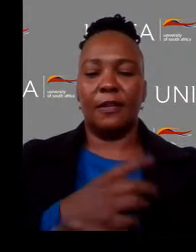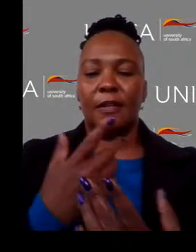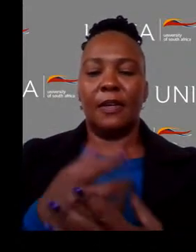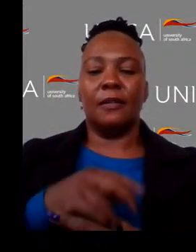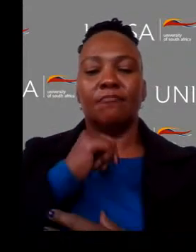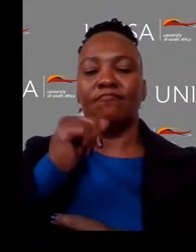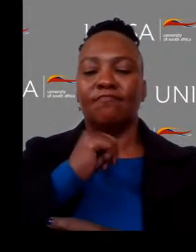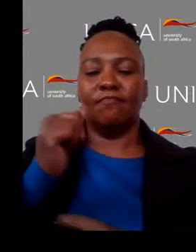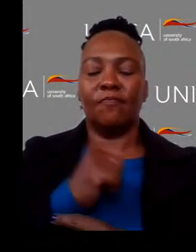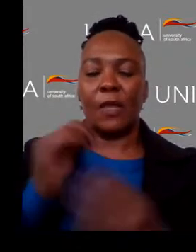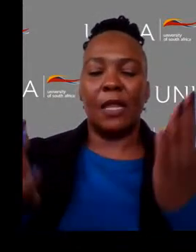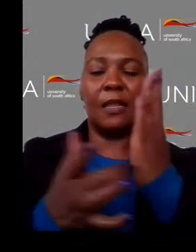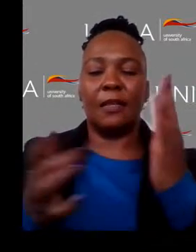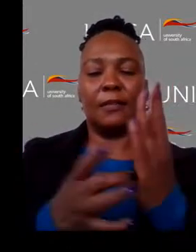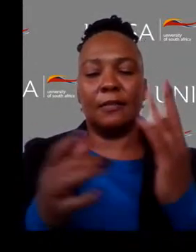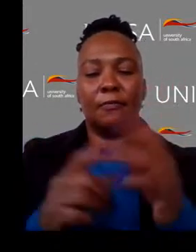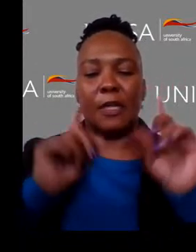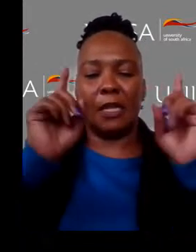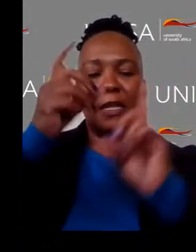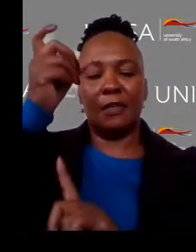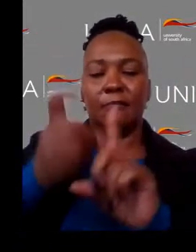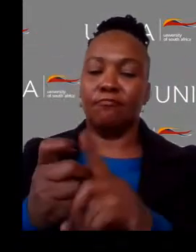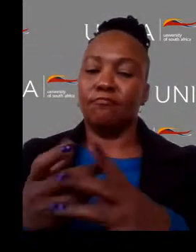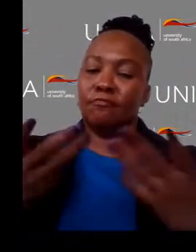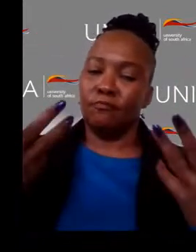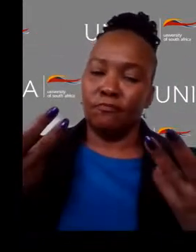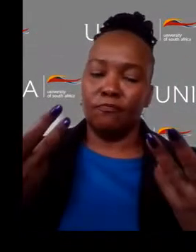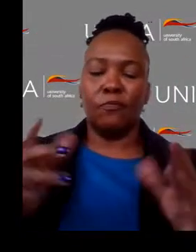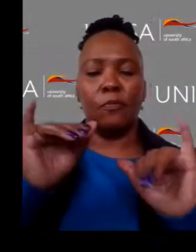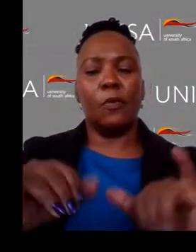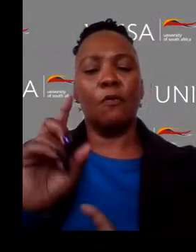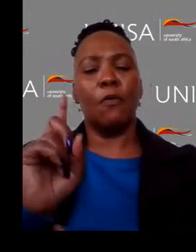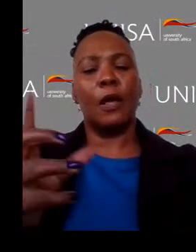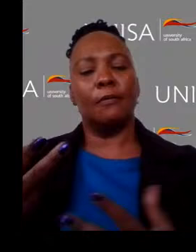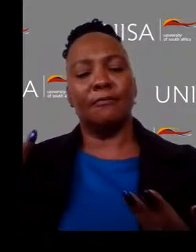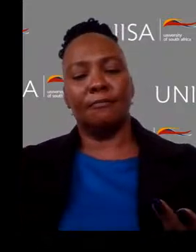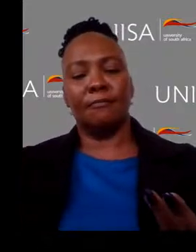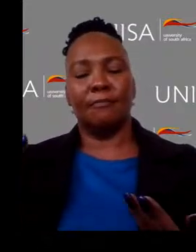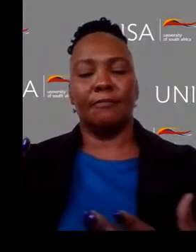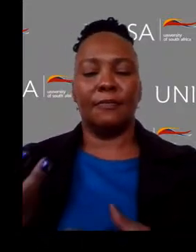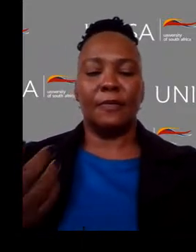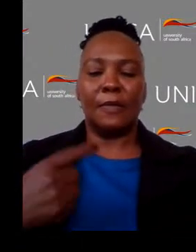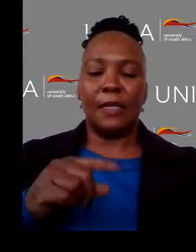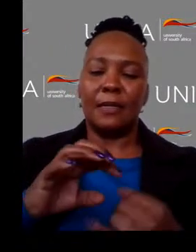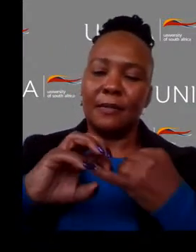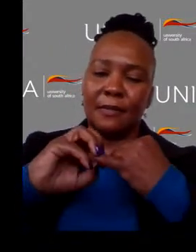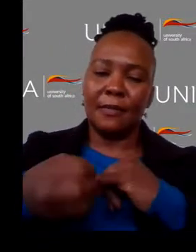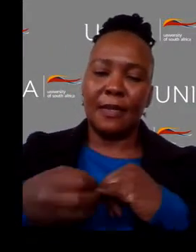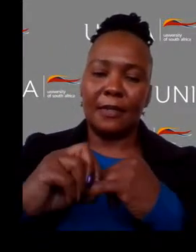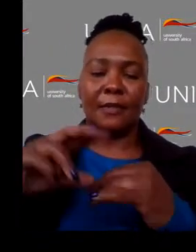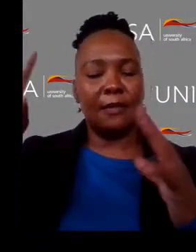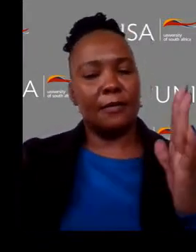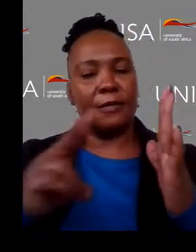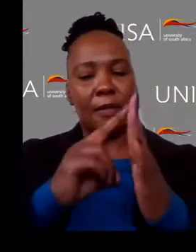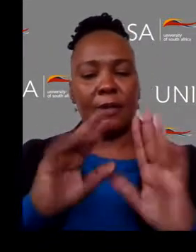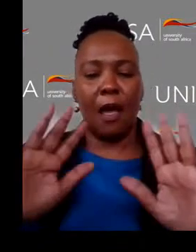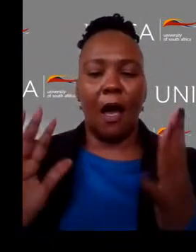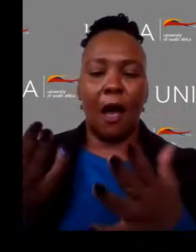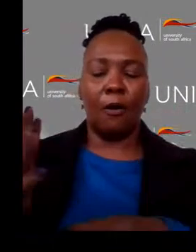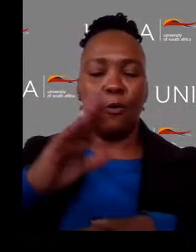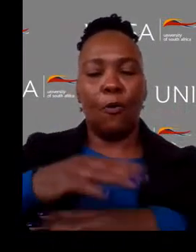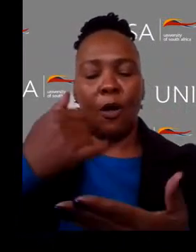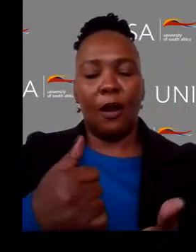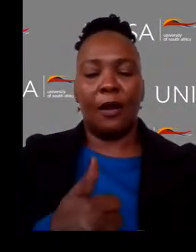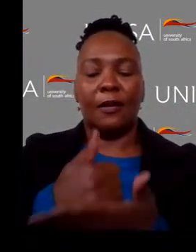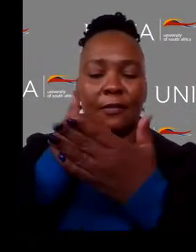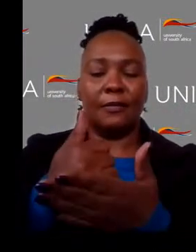technical expertise. So, what are you waiting for? Give it a try and see how my online assistant chat